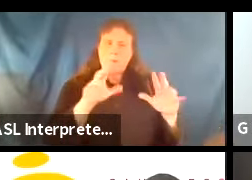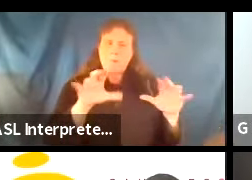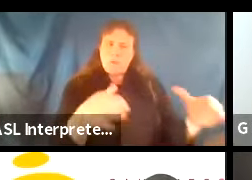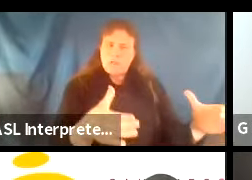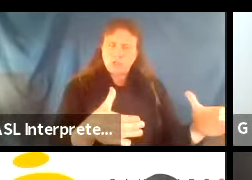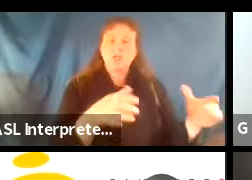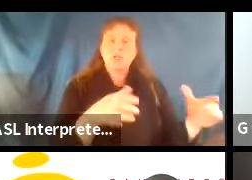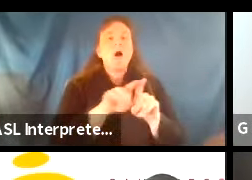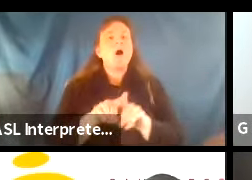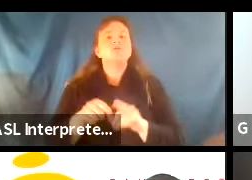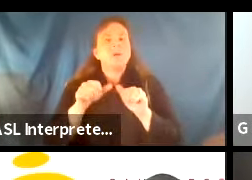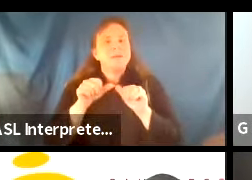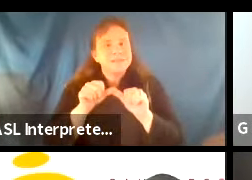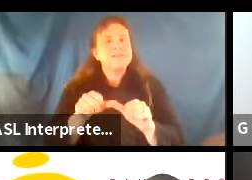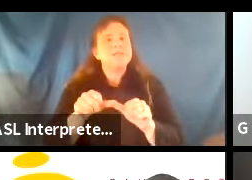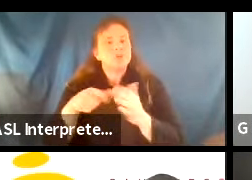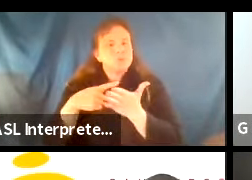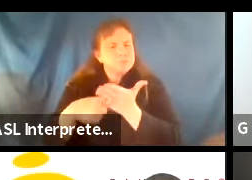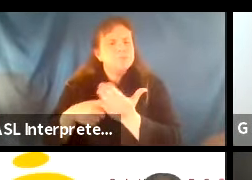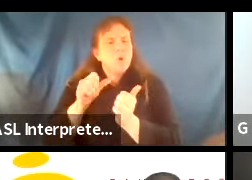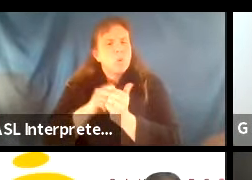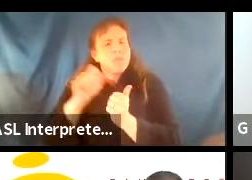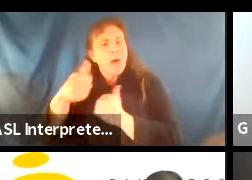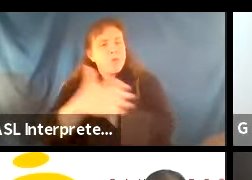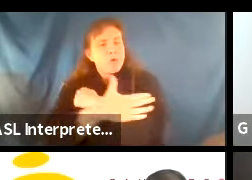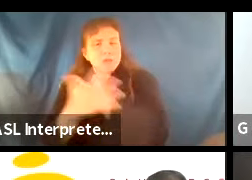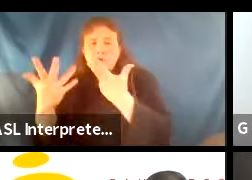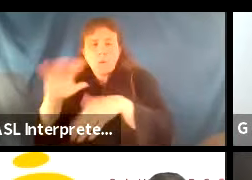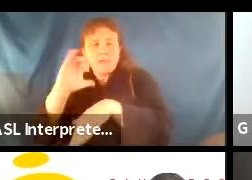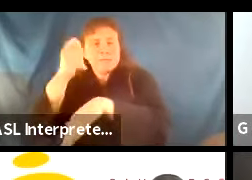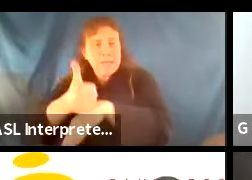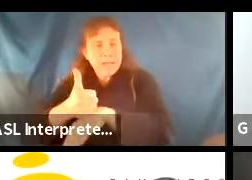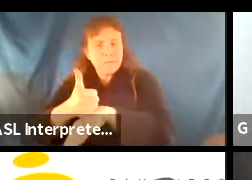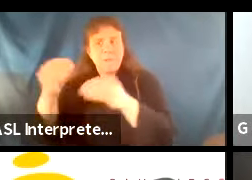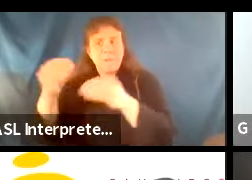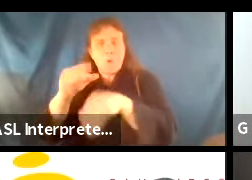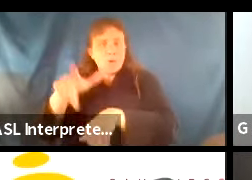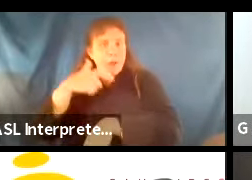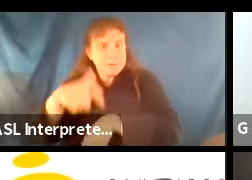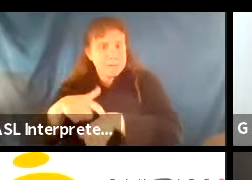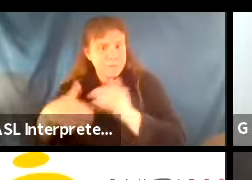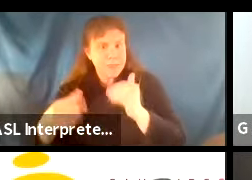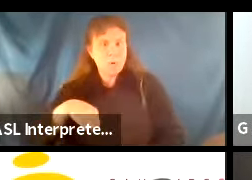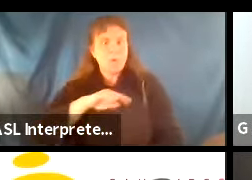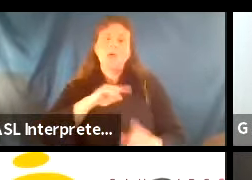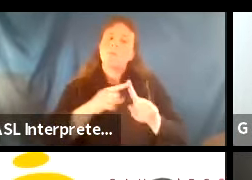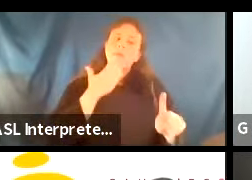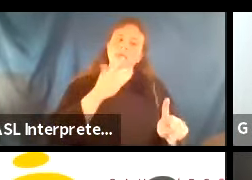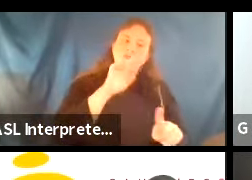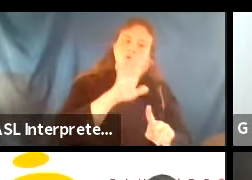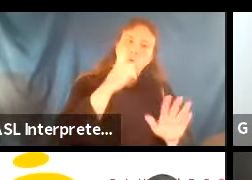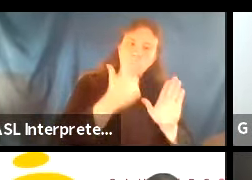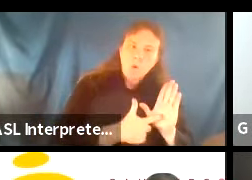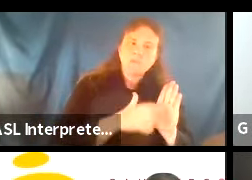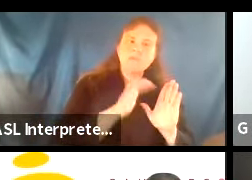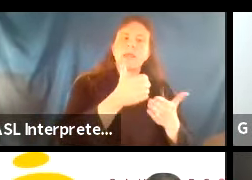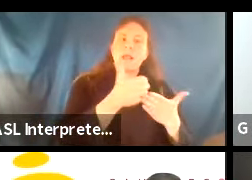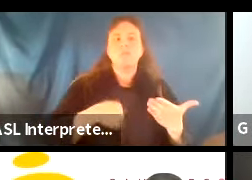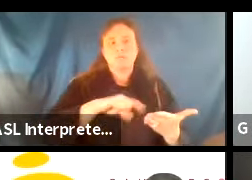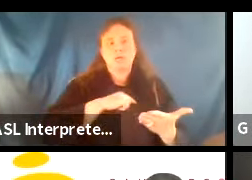these relationships much longer than we have. But I appreciate your notice, and I think that just validates what we're trying to accomplish. Appreciate